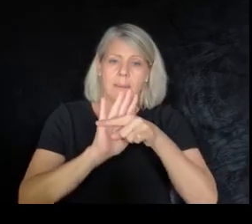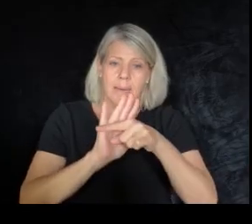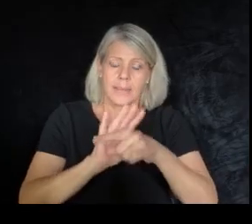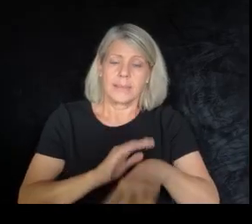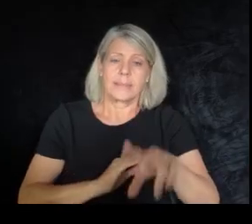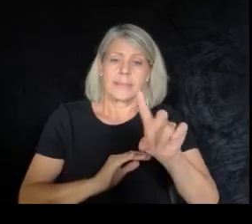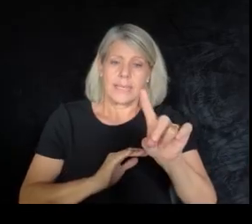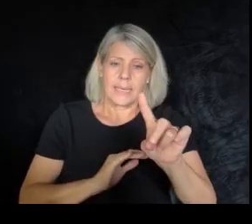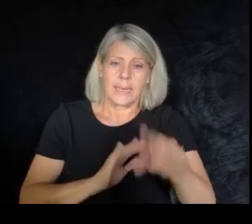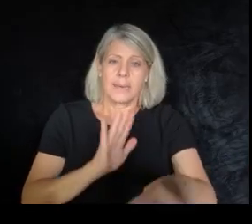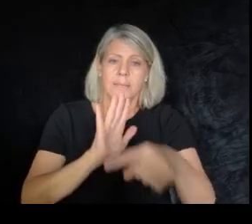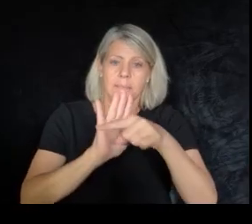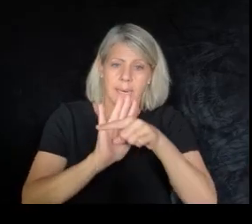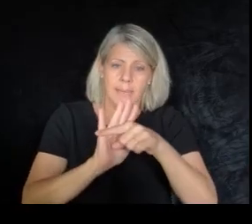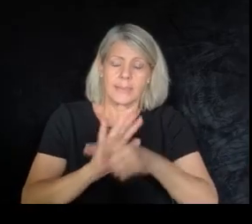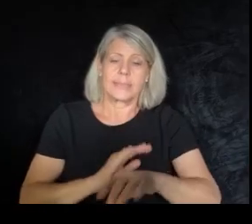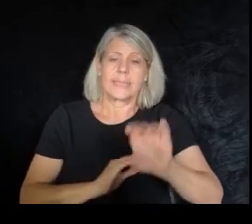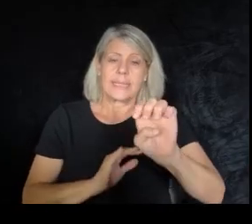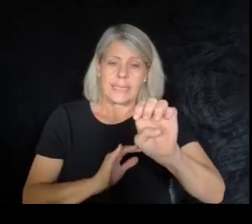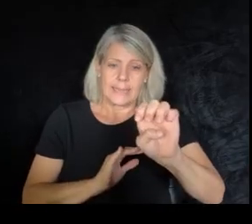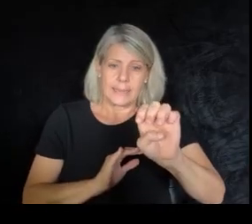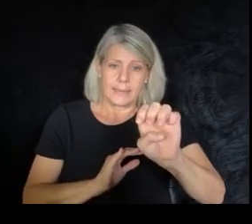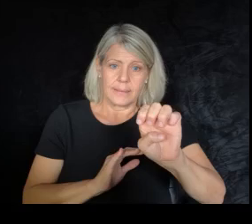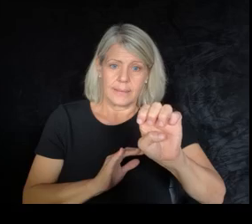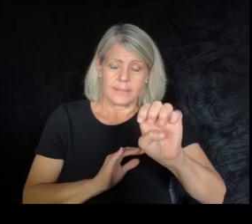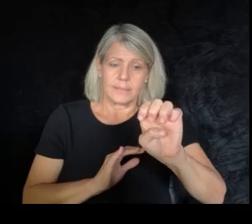minus D minus E